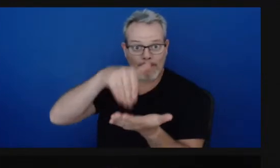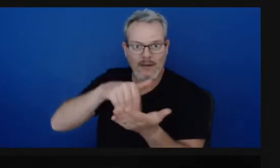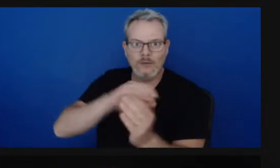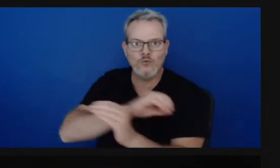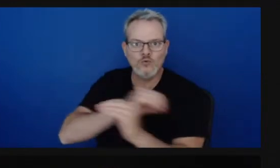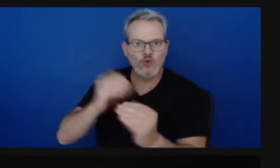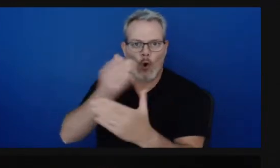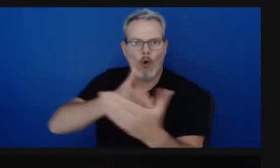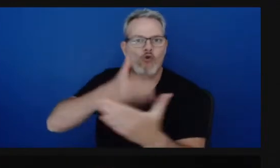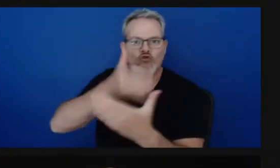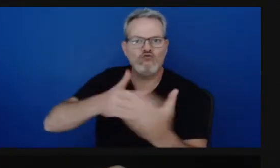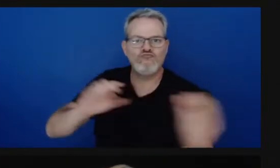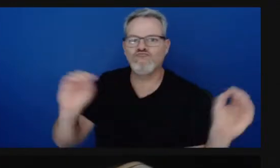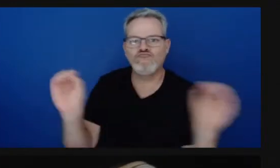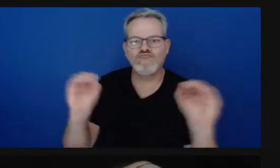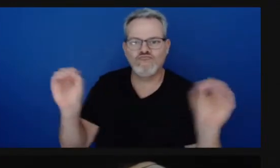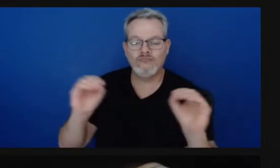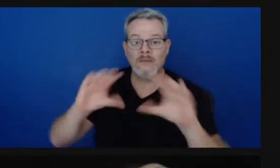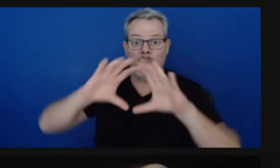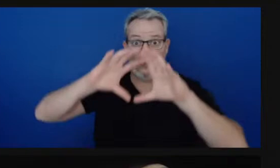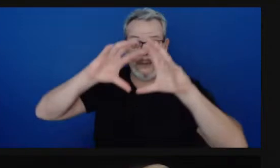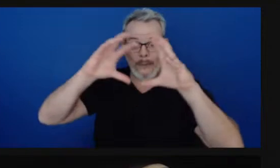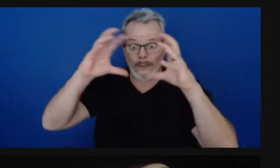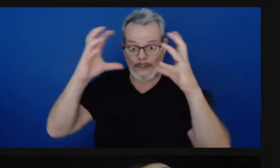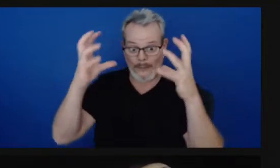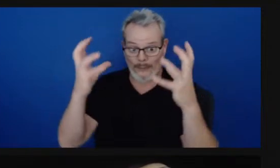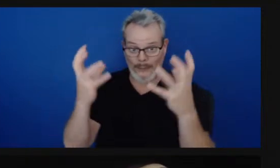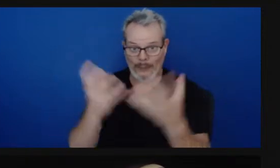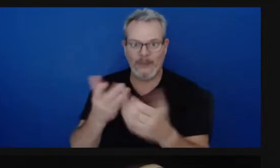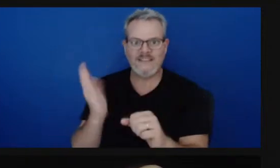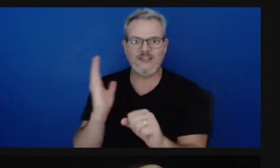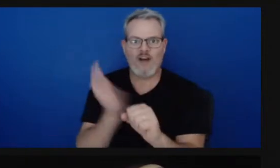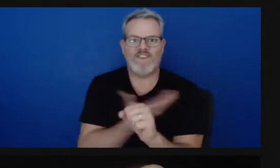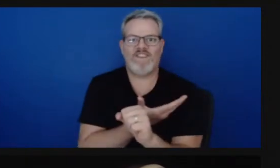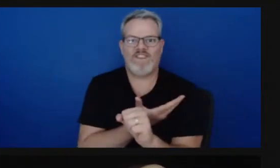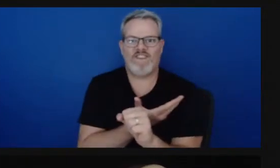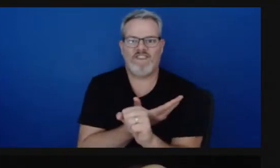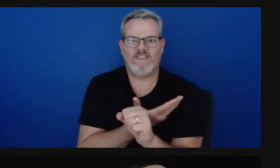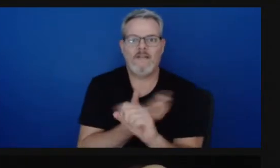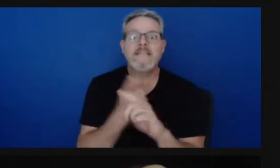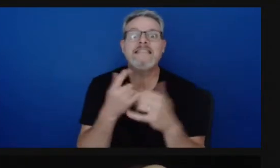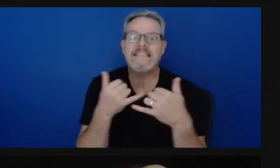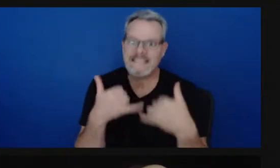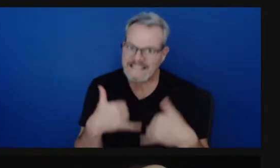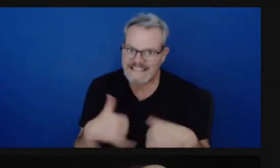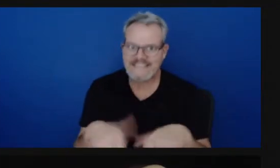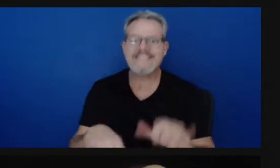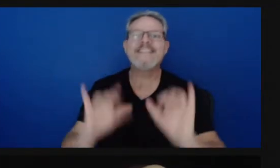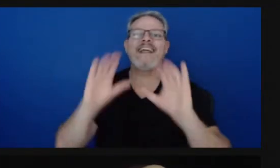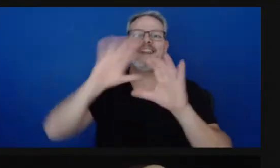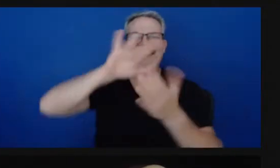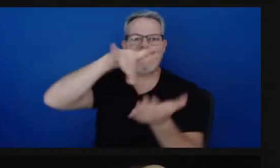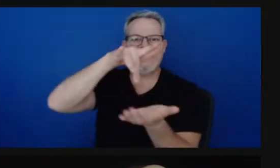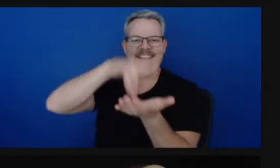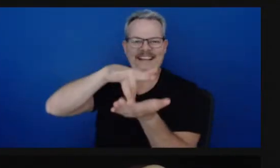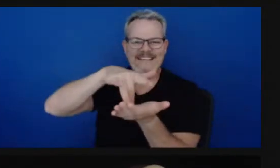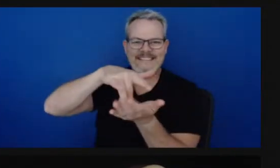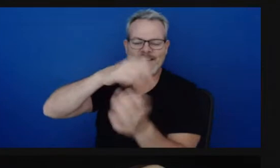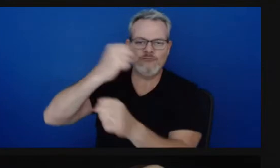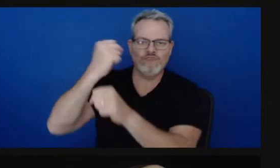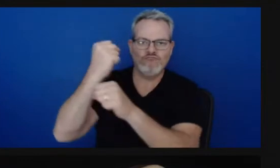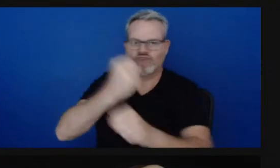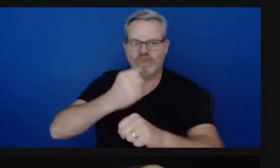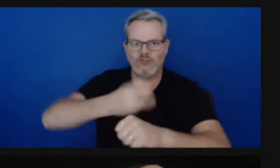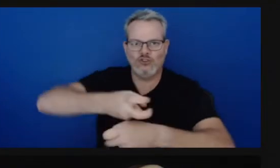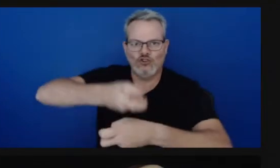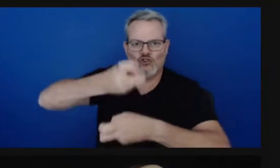as the outside. The outside can get like sliced off, but you still have some part of the center of this that can remain solid throughout